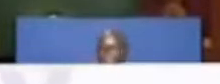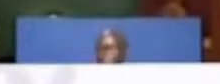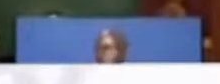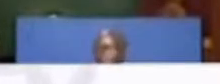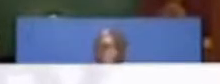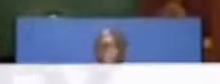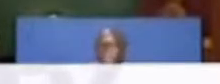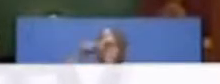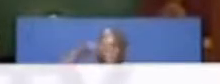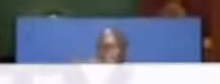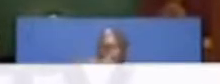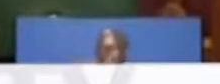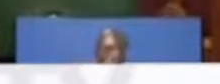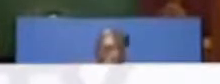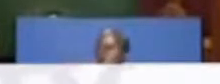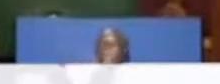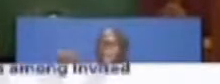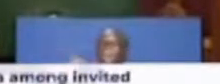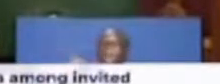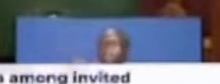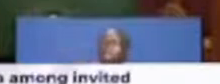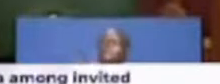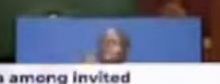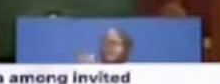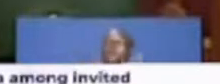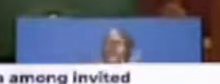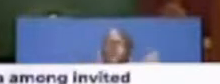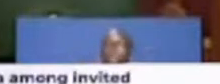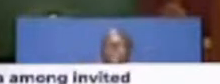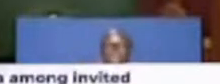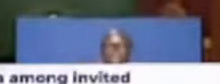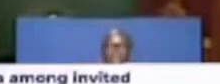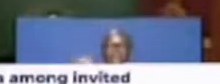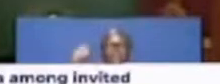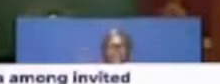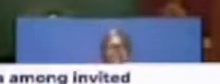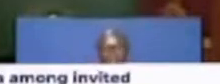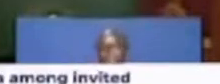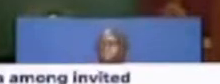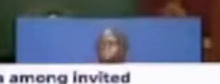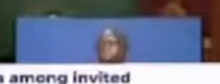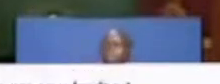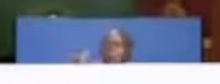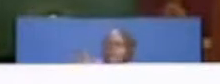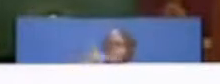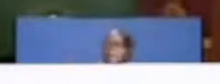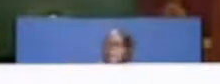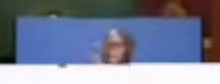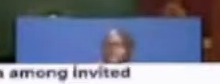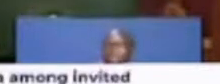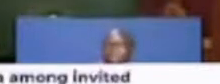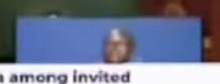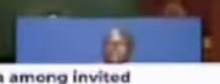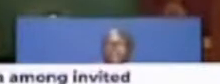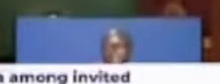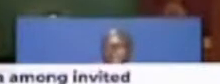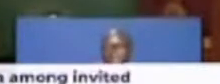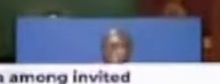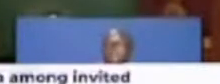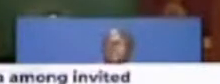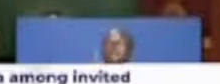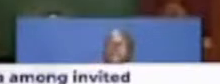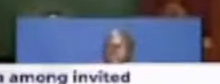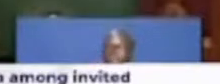Similarly, the number of medical doctors trained annually has shot up from 620